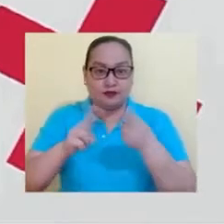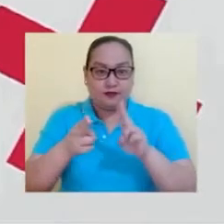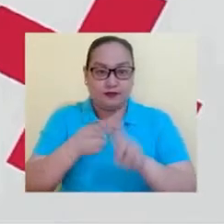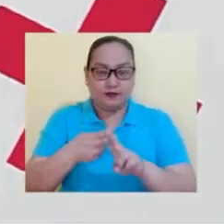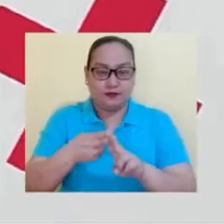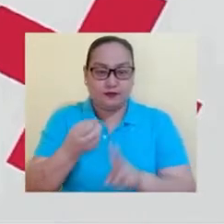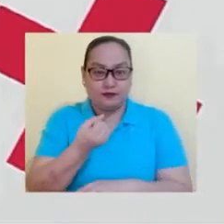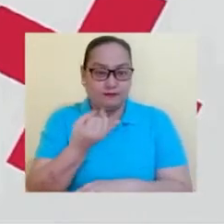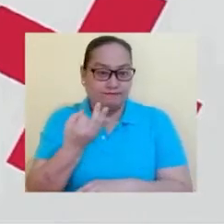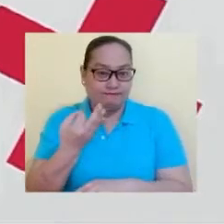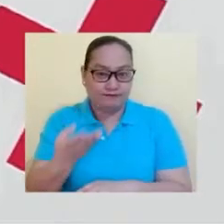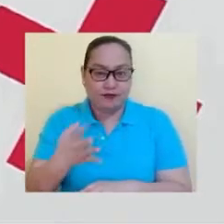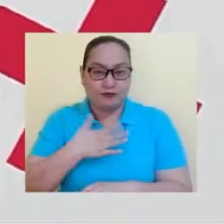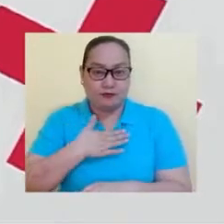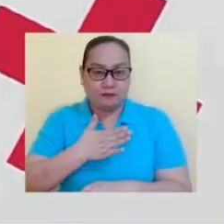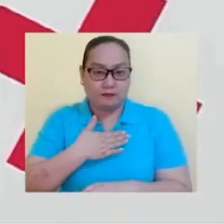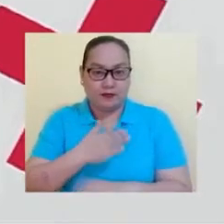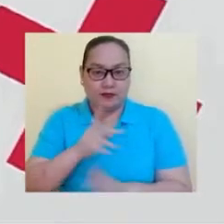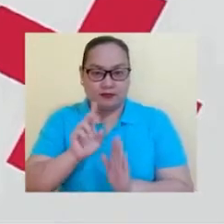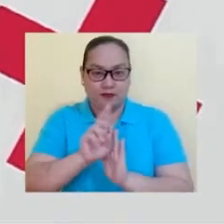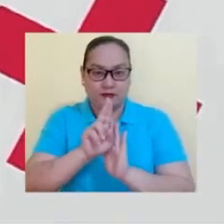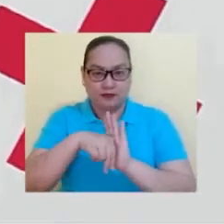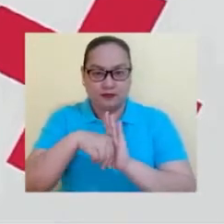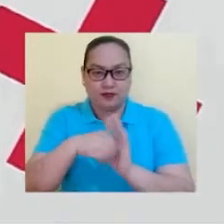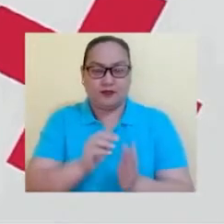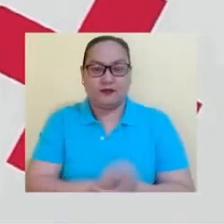of beats per minute.